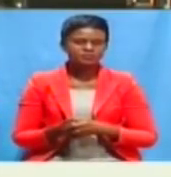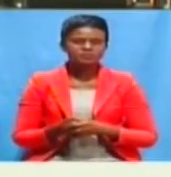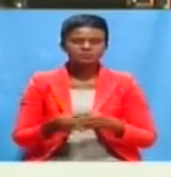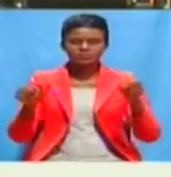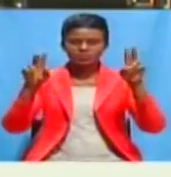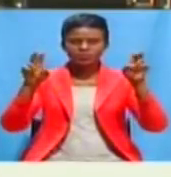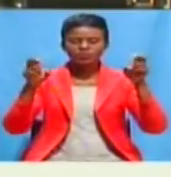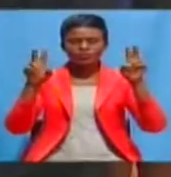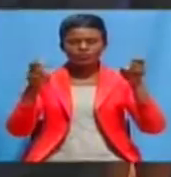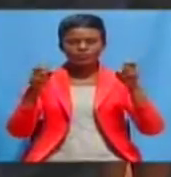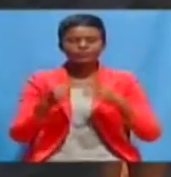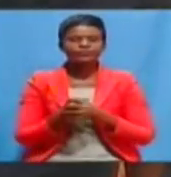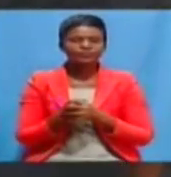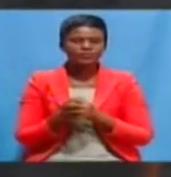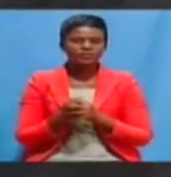The headlines.